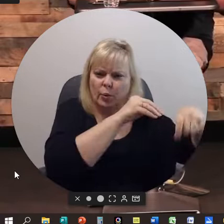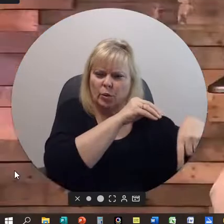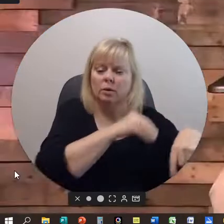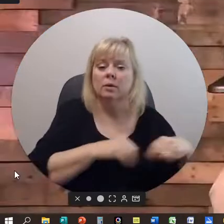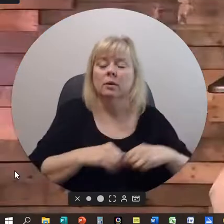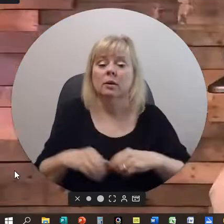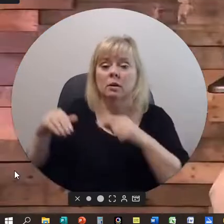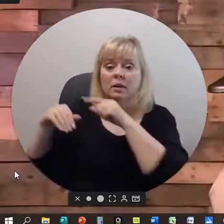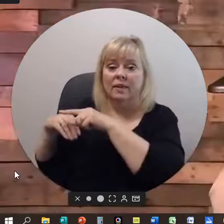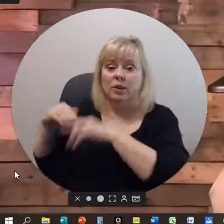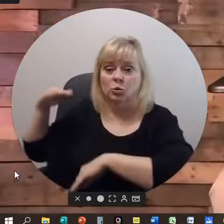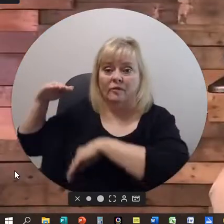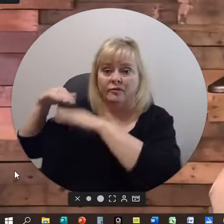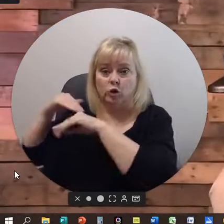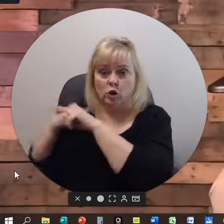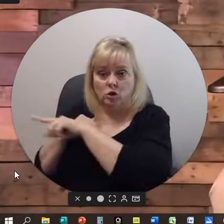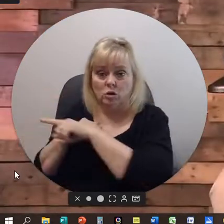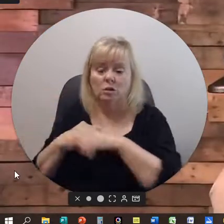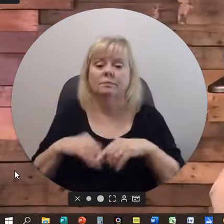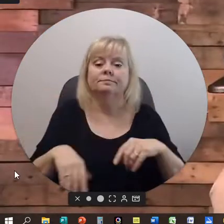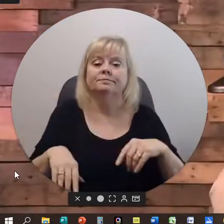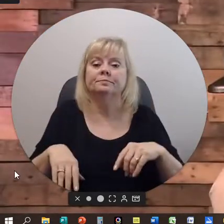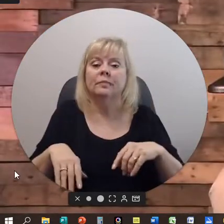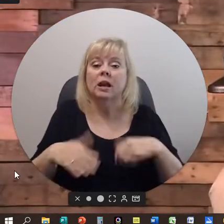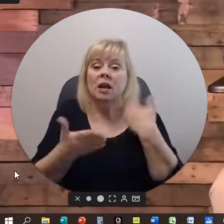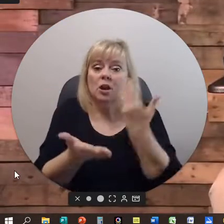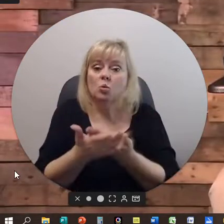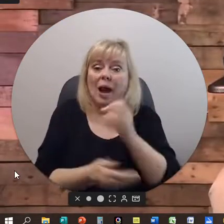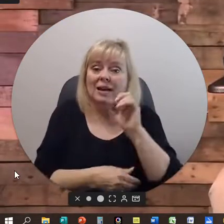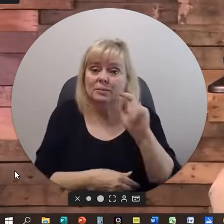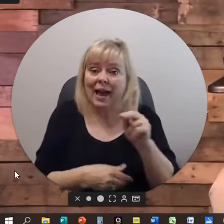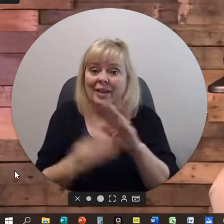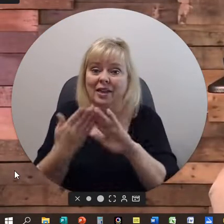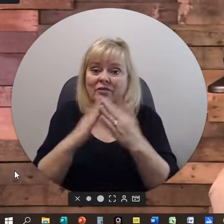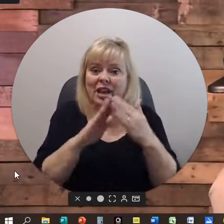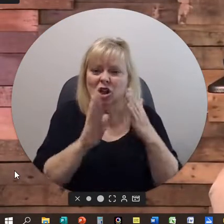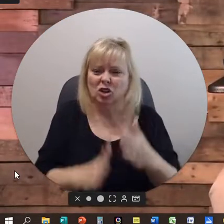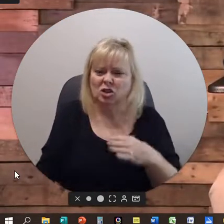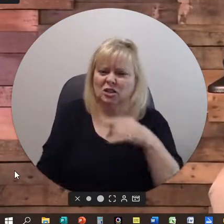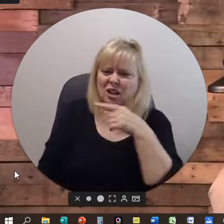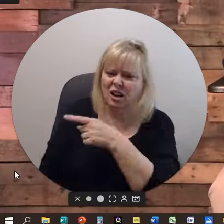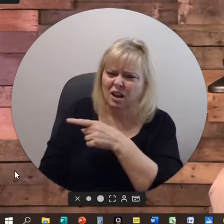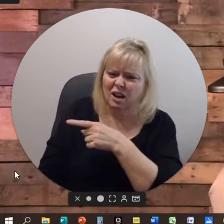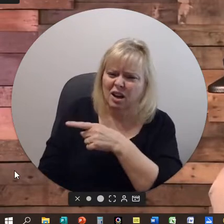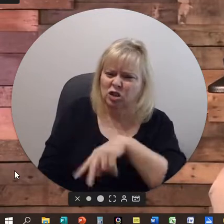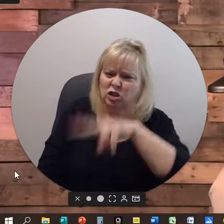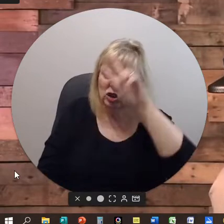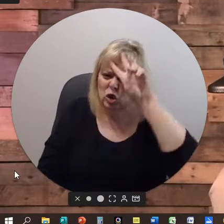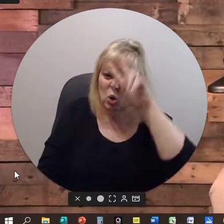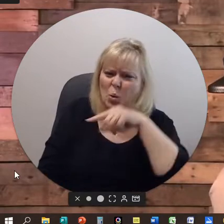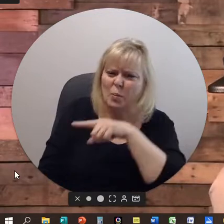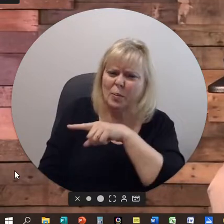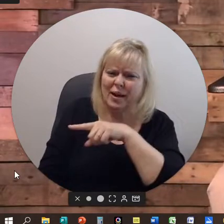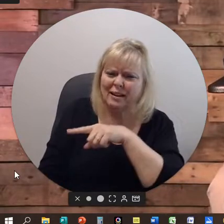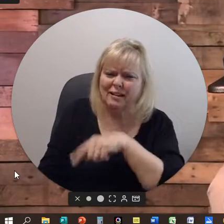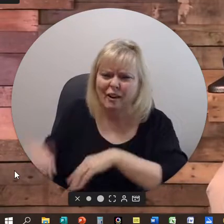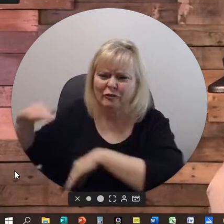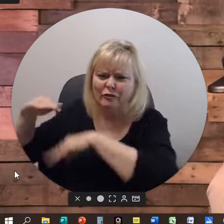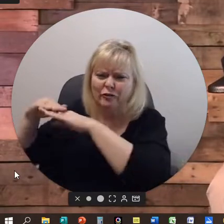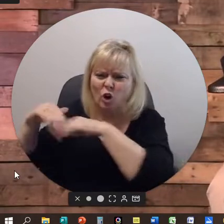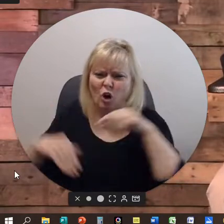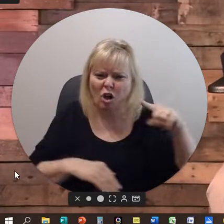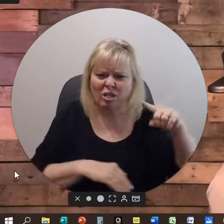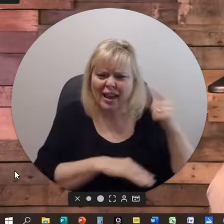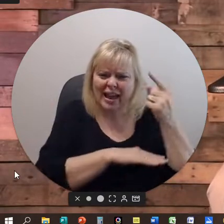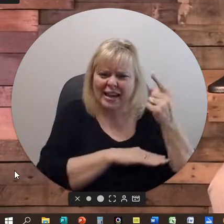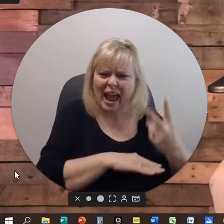village are critical of the man, saying, frankly, how stupid he was and how inefficient his manner of